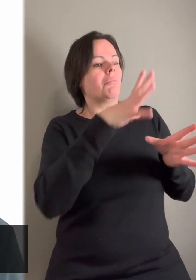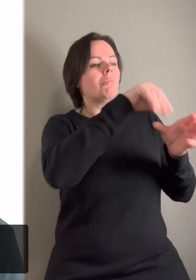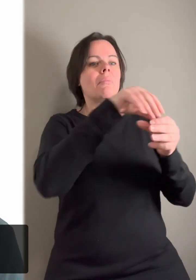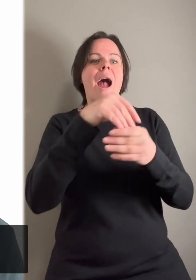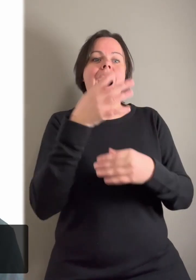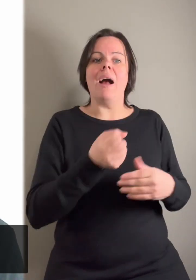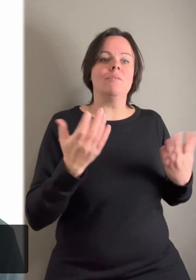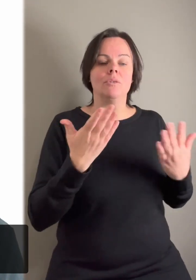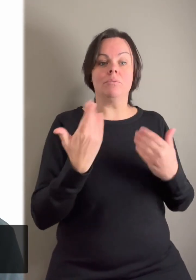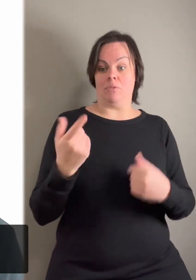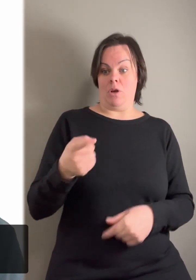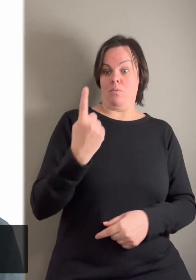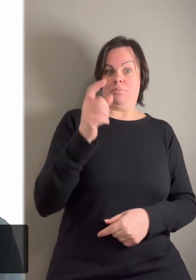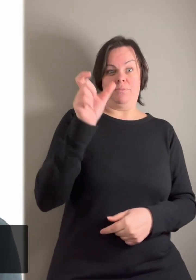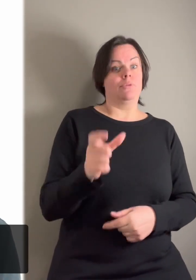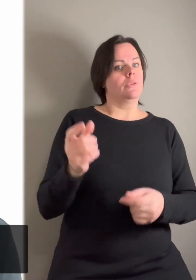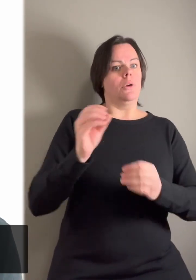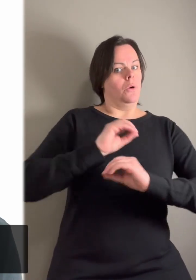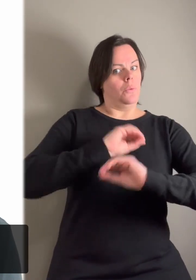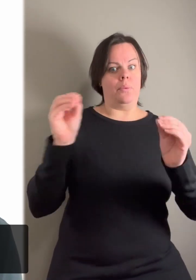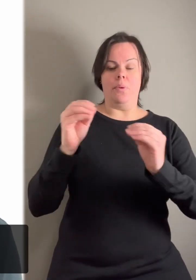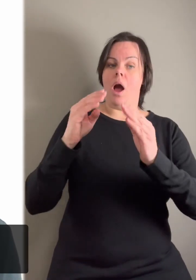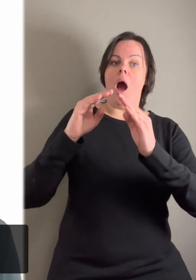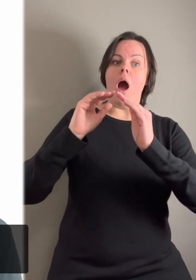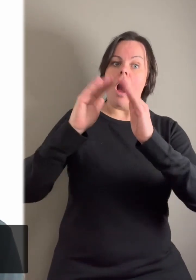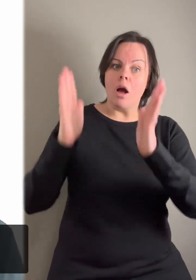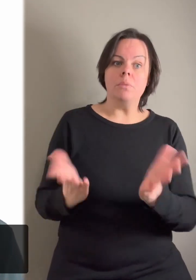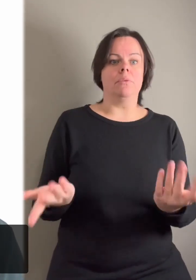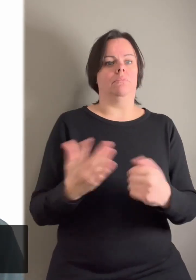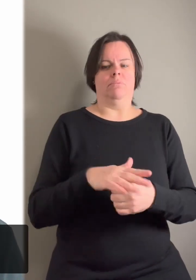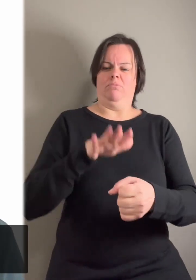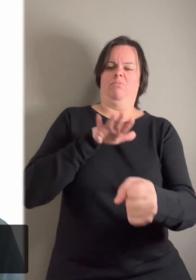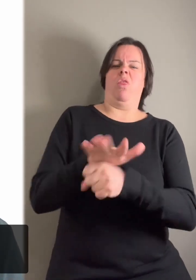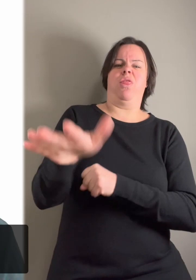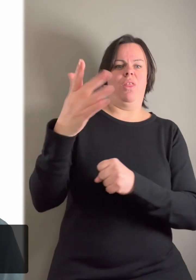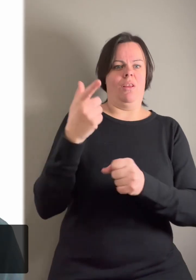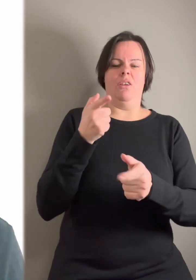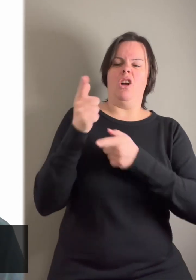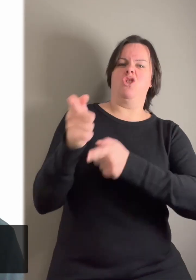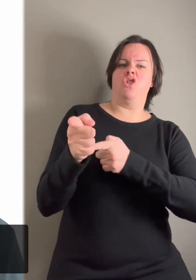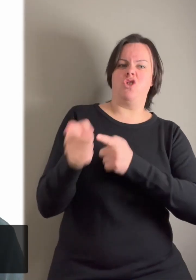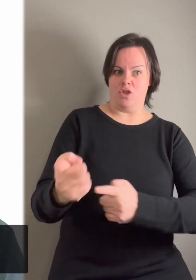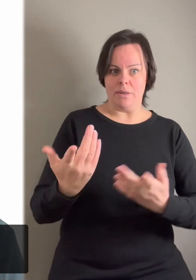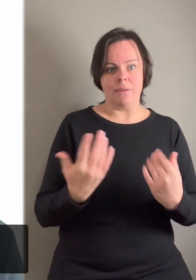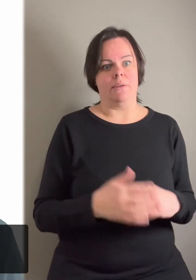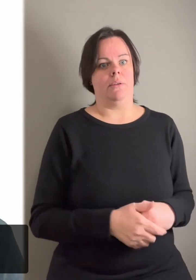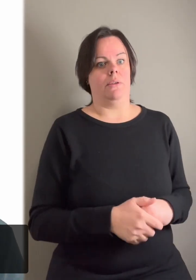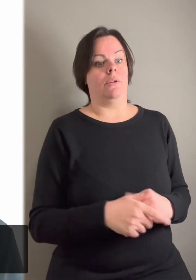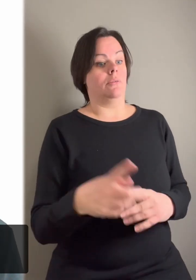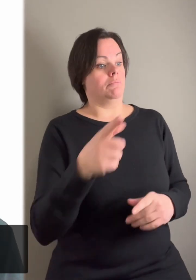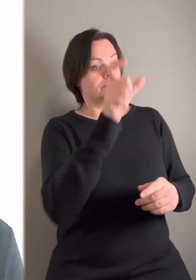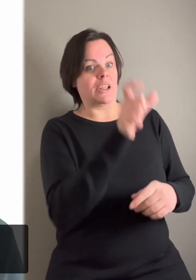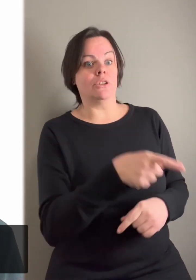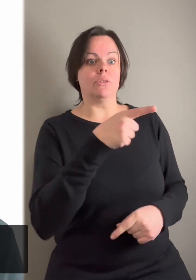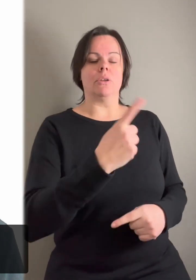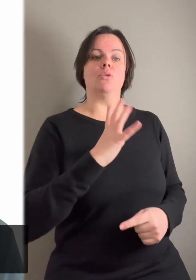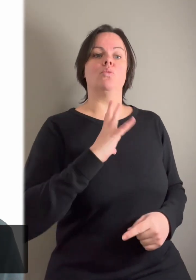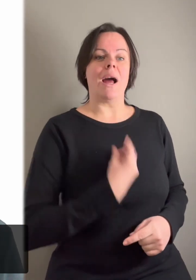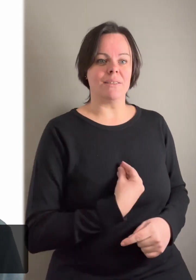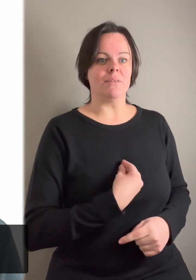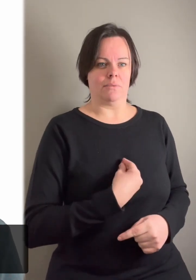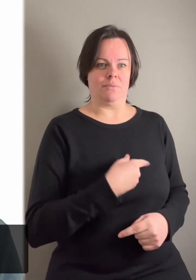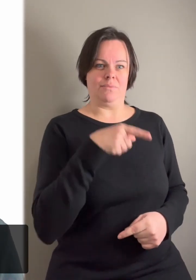of these acts. They include harassment of houseless people, denying trans people